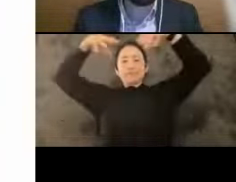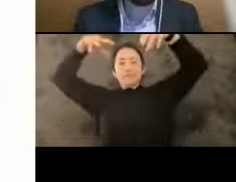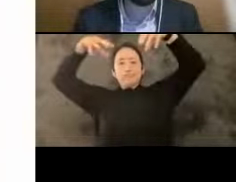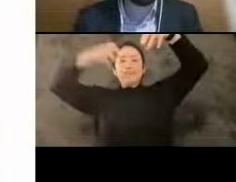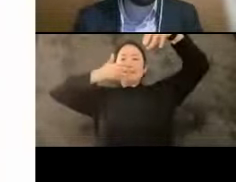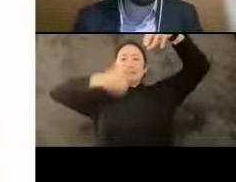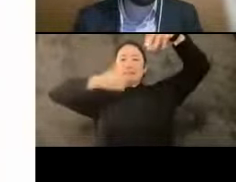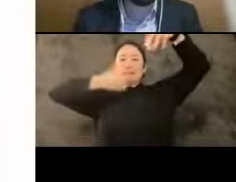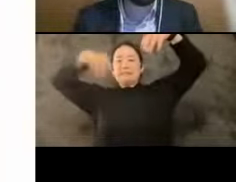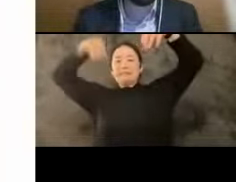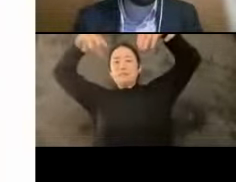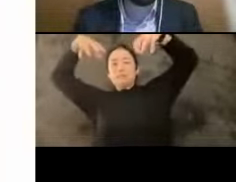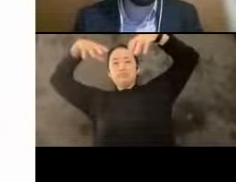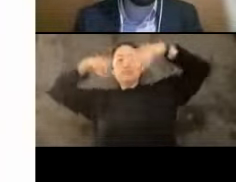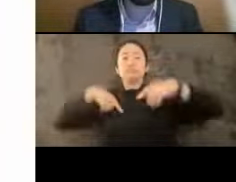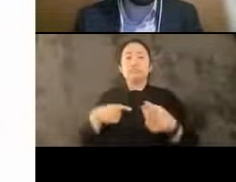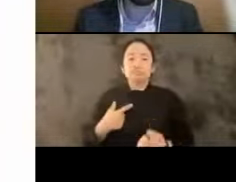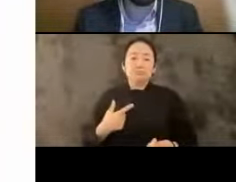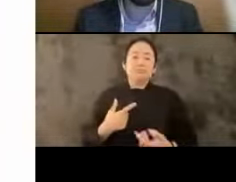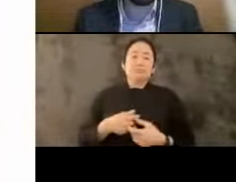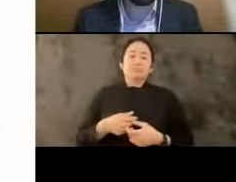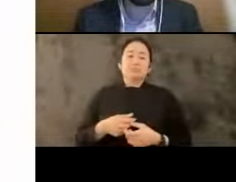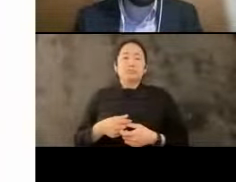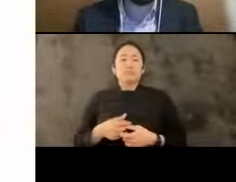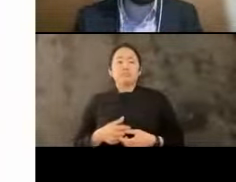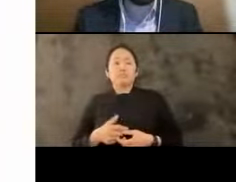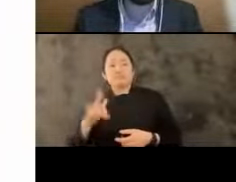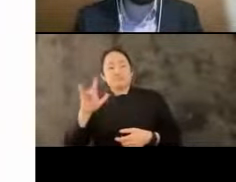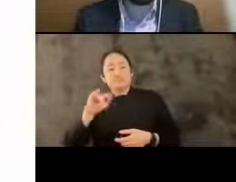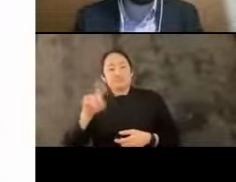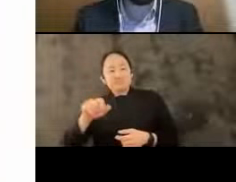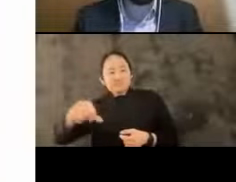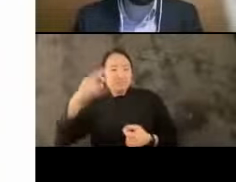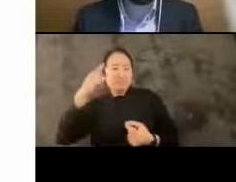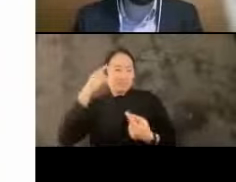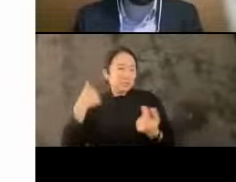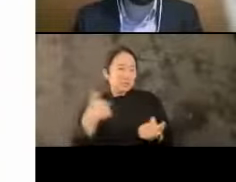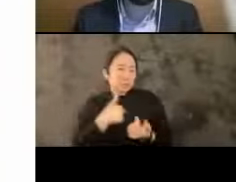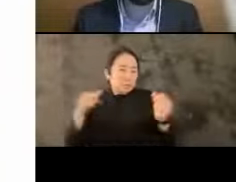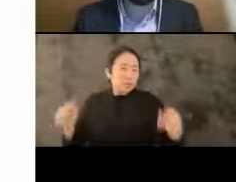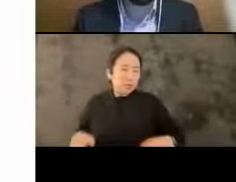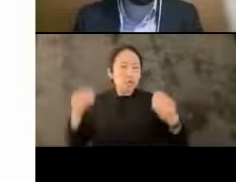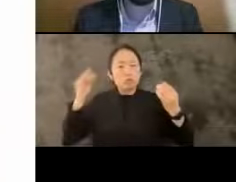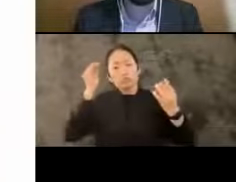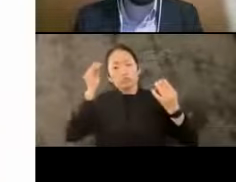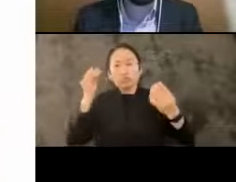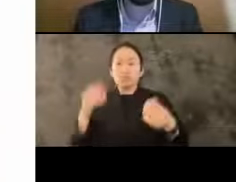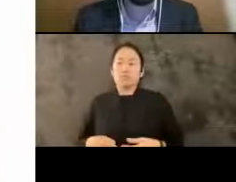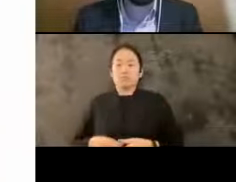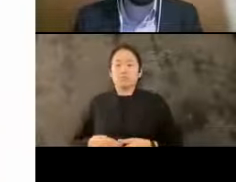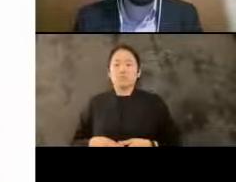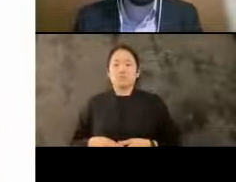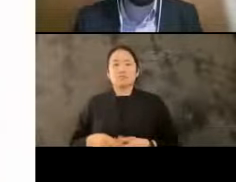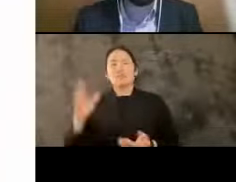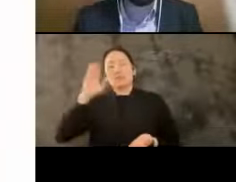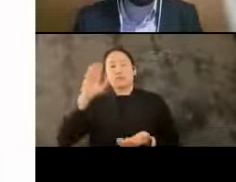would say, you know, that's certainly something that, you know, could be up for consideration. There is, for snow